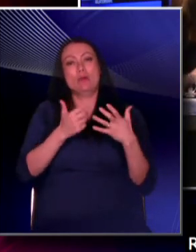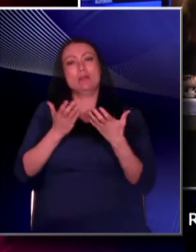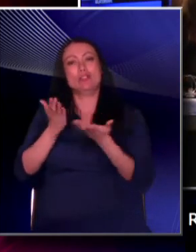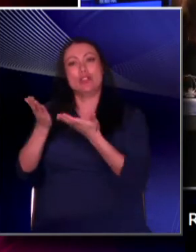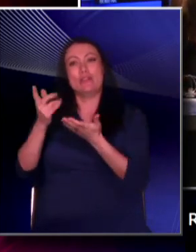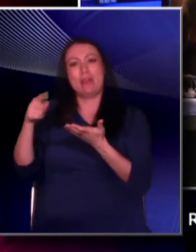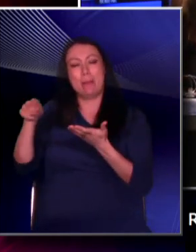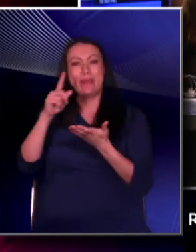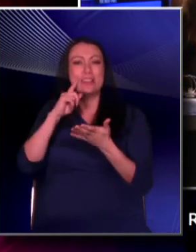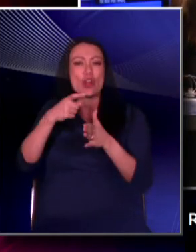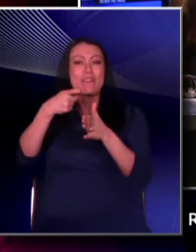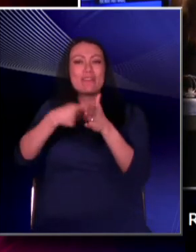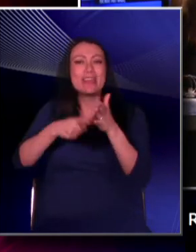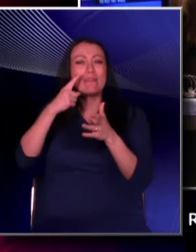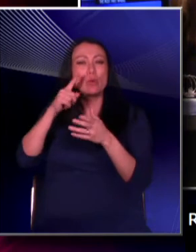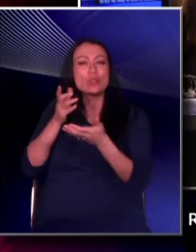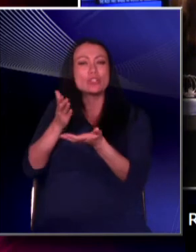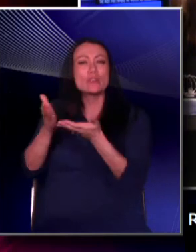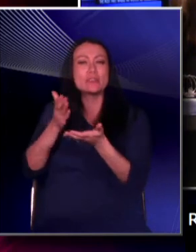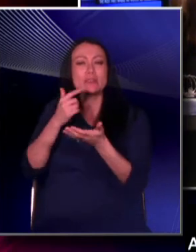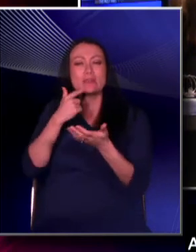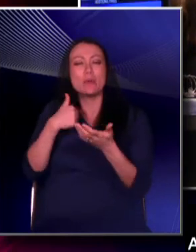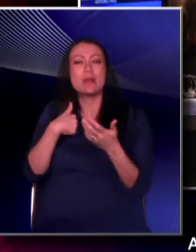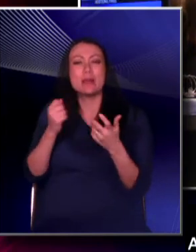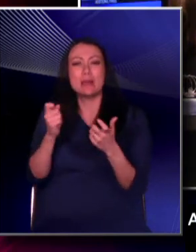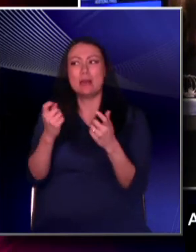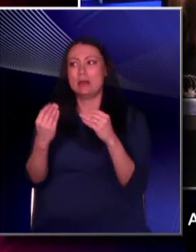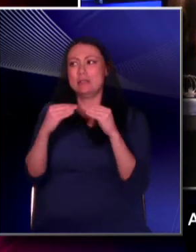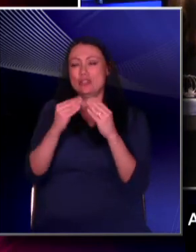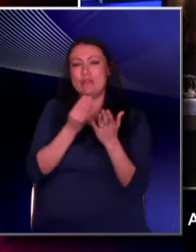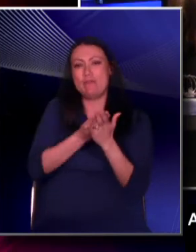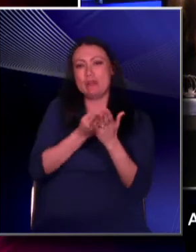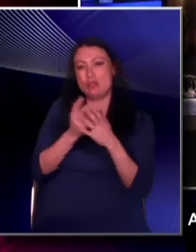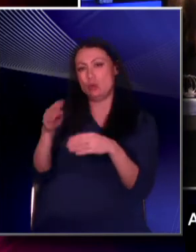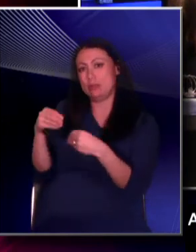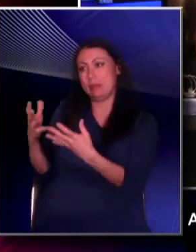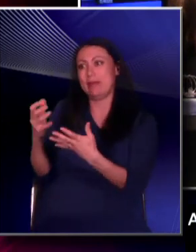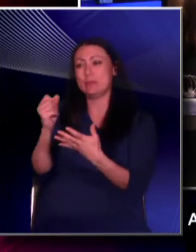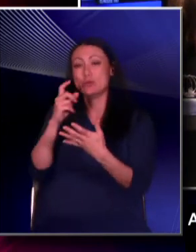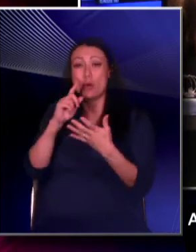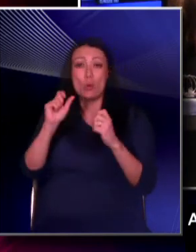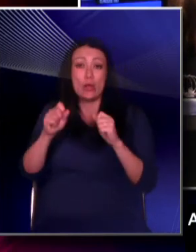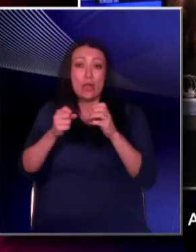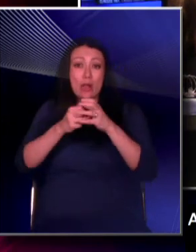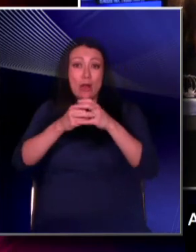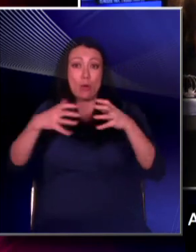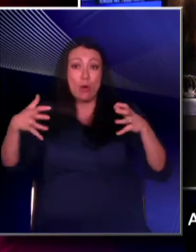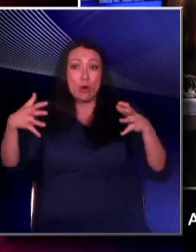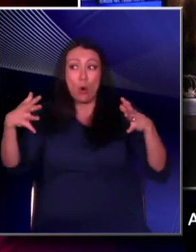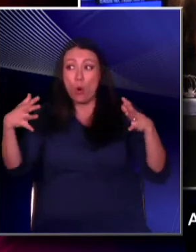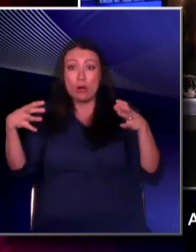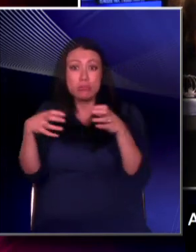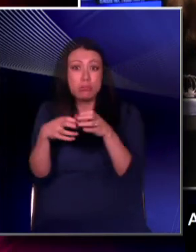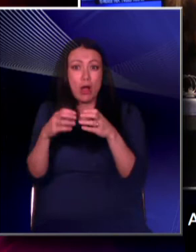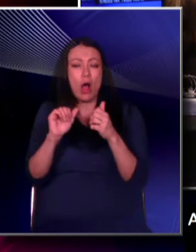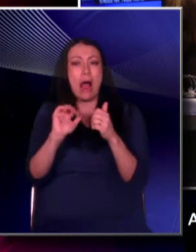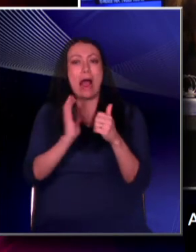where we'd be receiving additional funds to provide them, and I would think that we'd either grow or contract our workforce